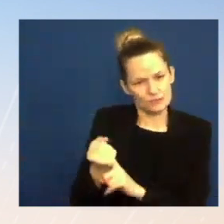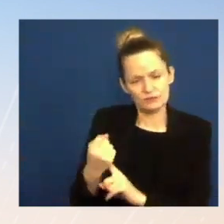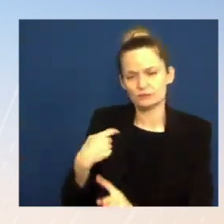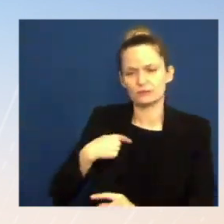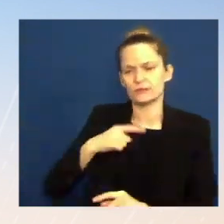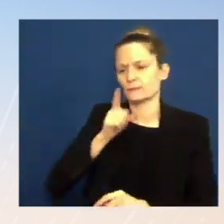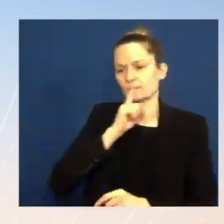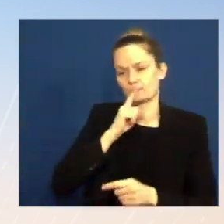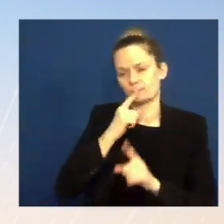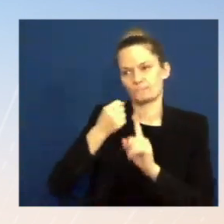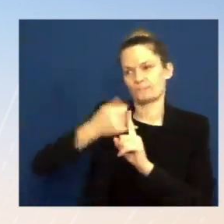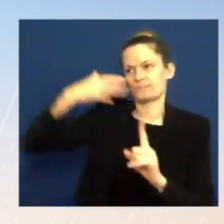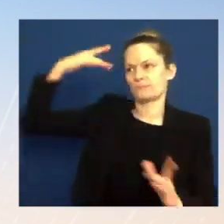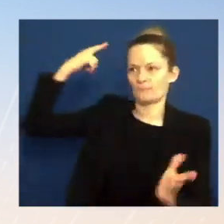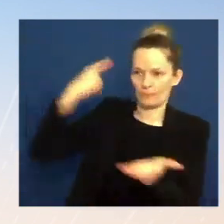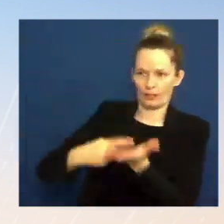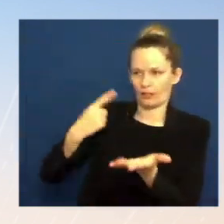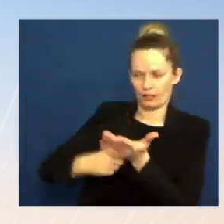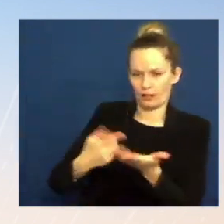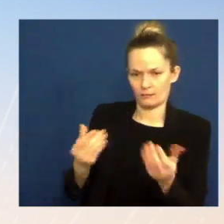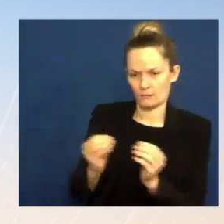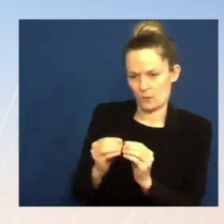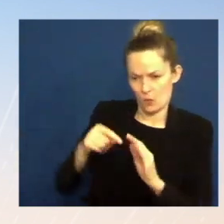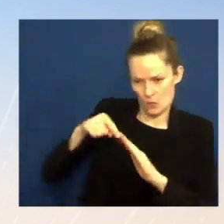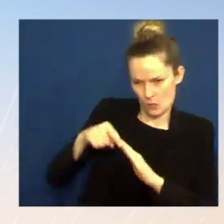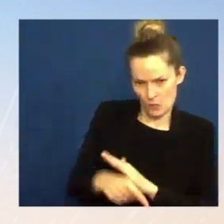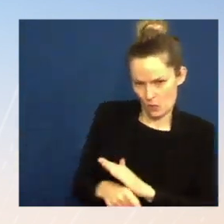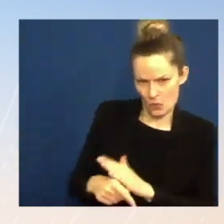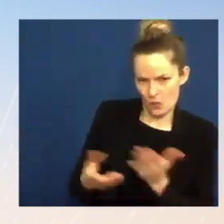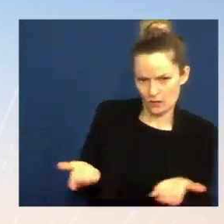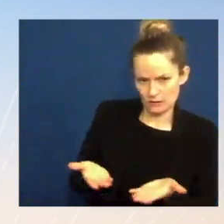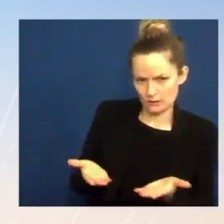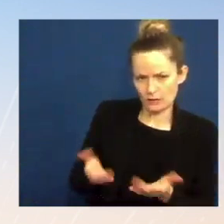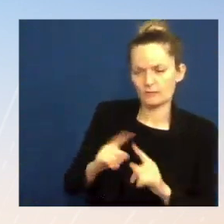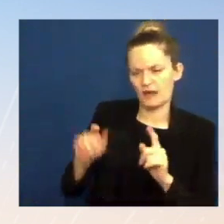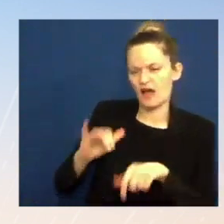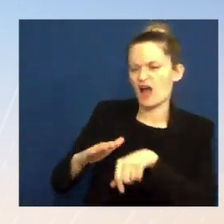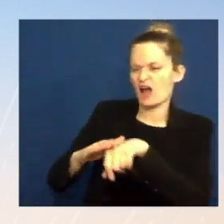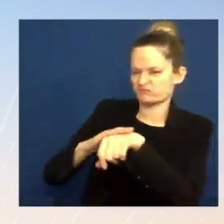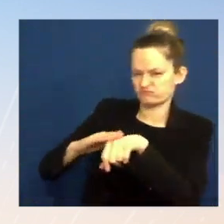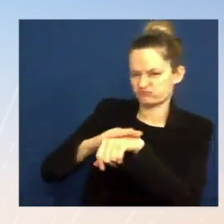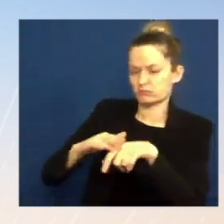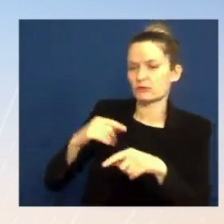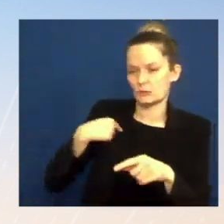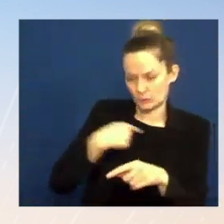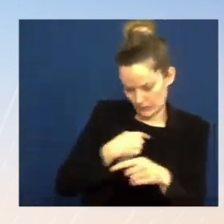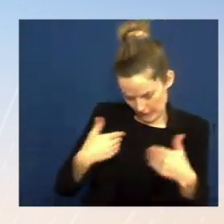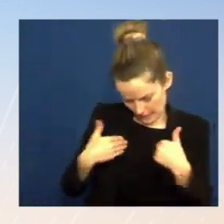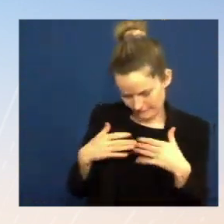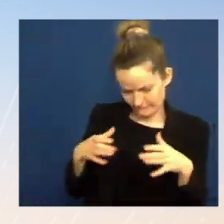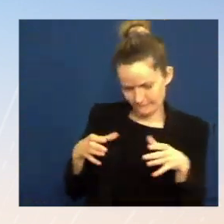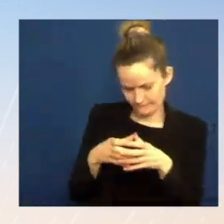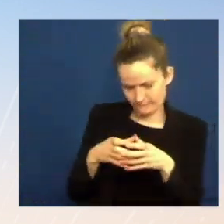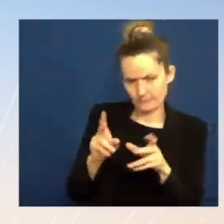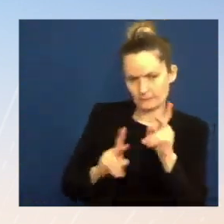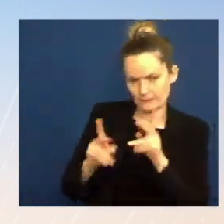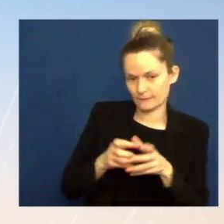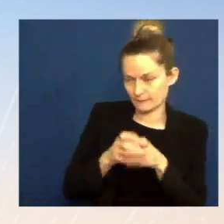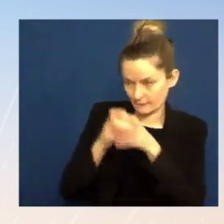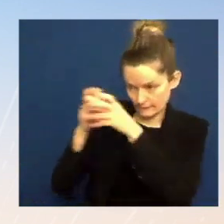put the assets and resources in play that we believe can help bring this to a successful conclusion. But these things